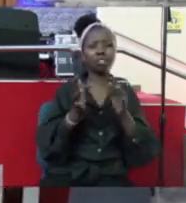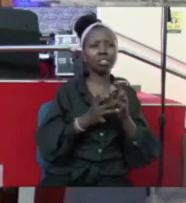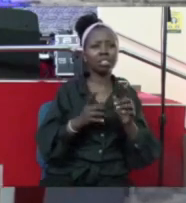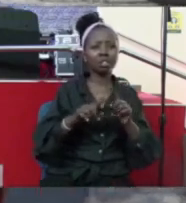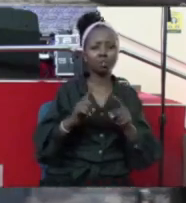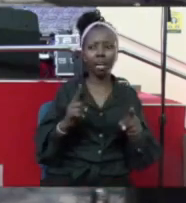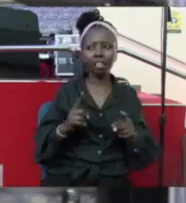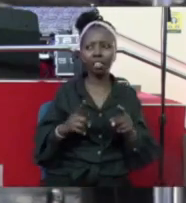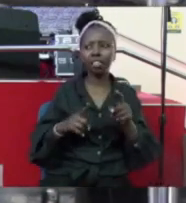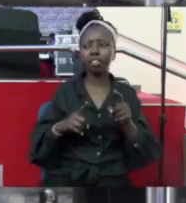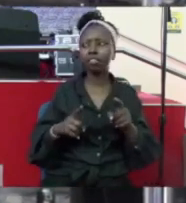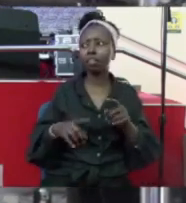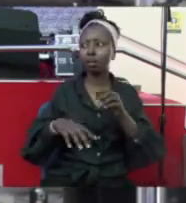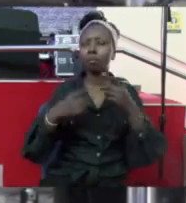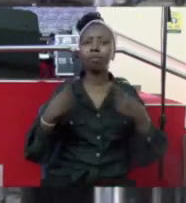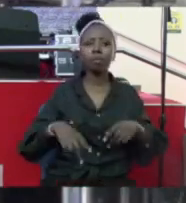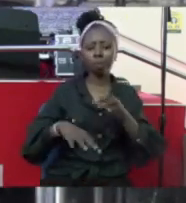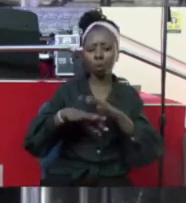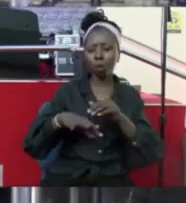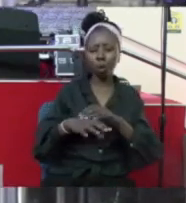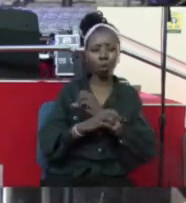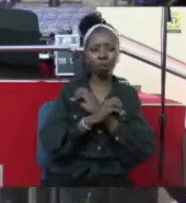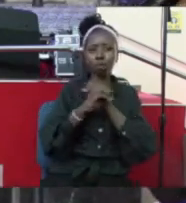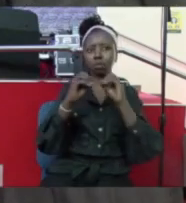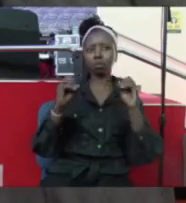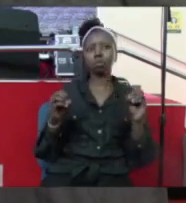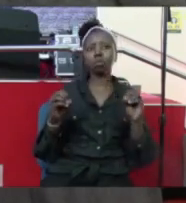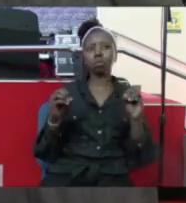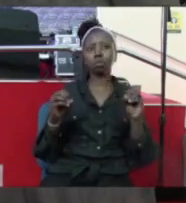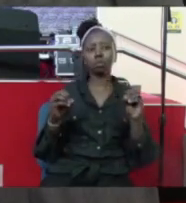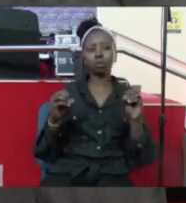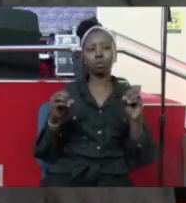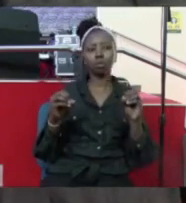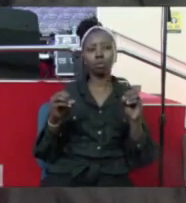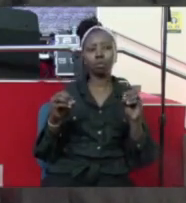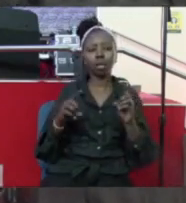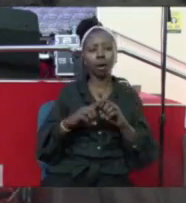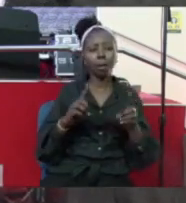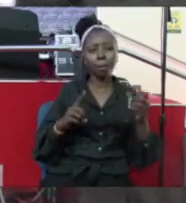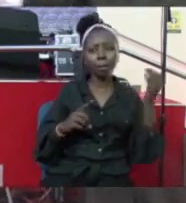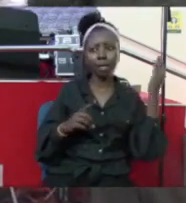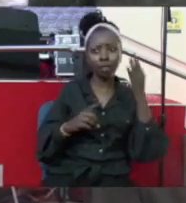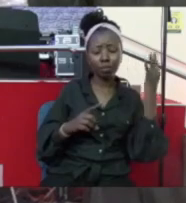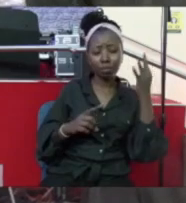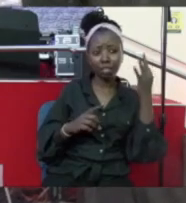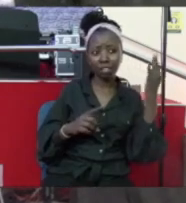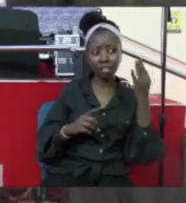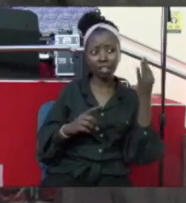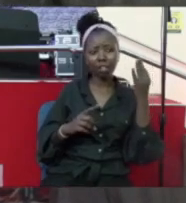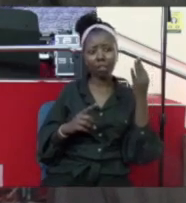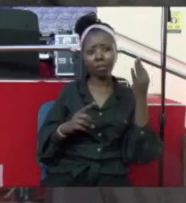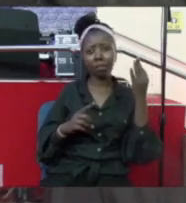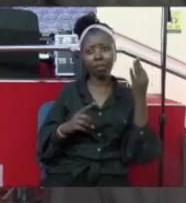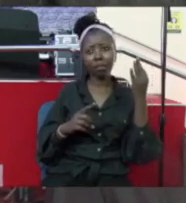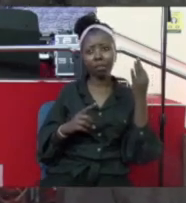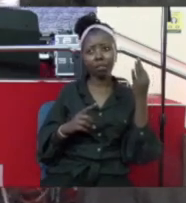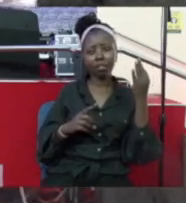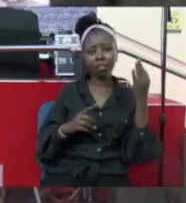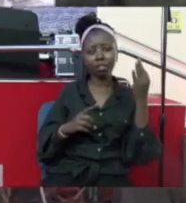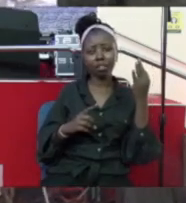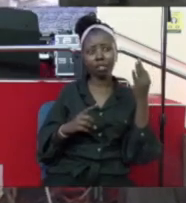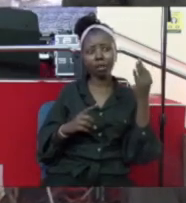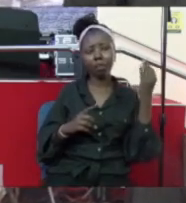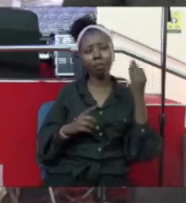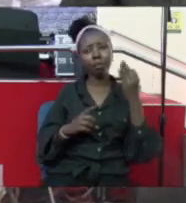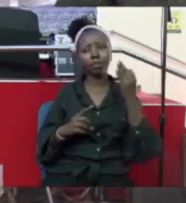nataka kutoa maisha yangu kwa Yesu, lakini hatukuitwa kwenye madhabahu. But the preacher, that is AIC Bomani, could just get into the first three.